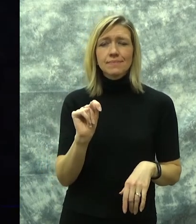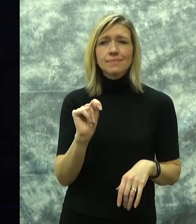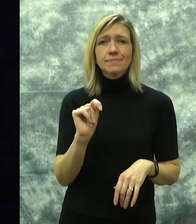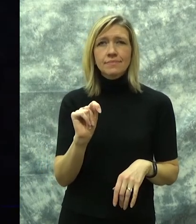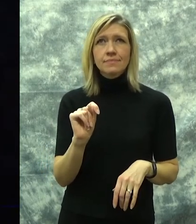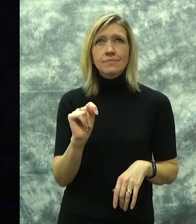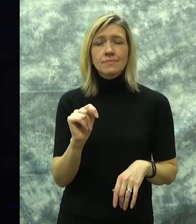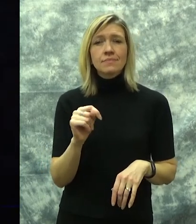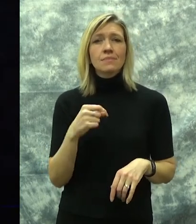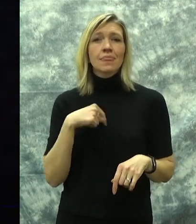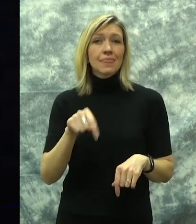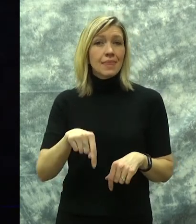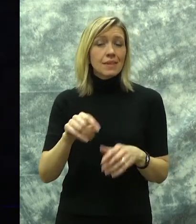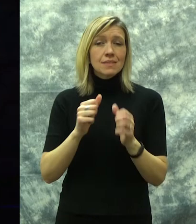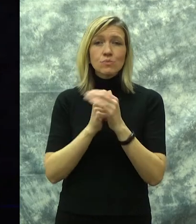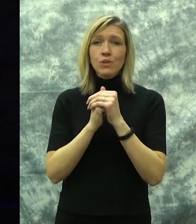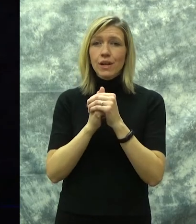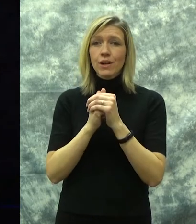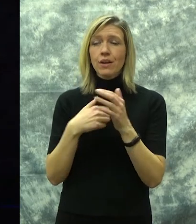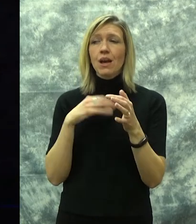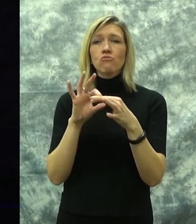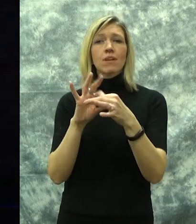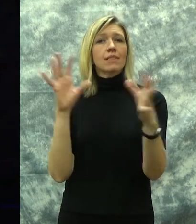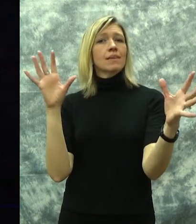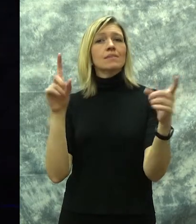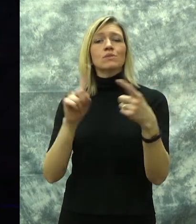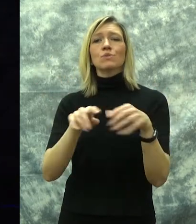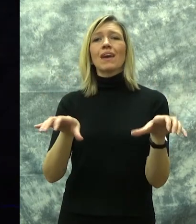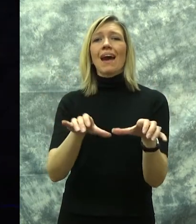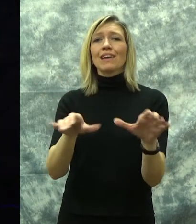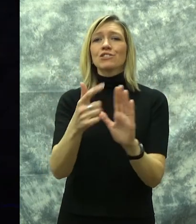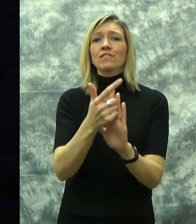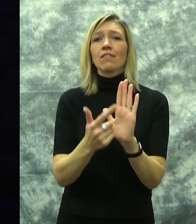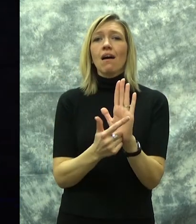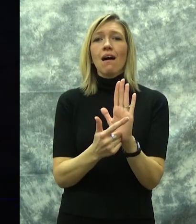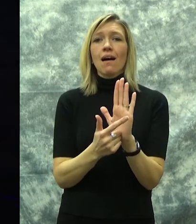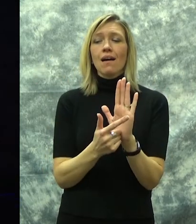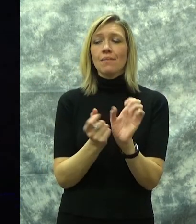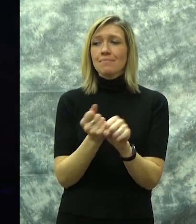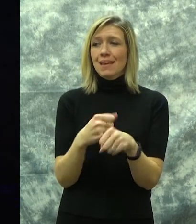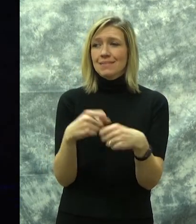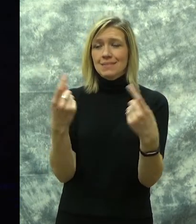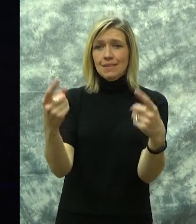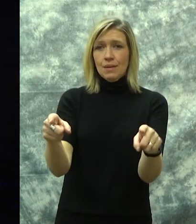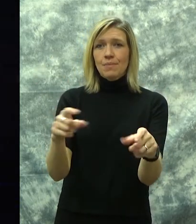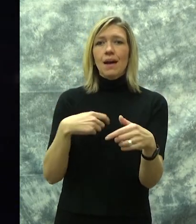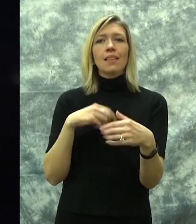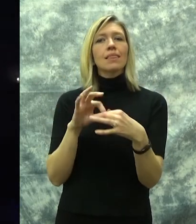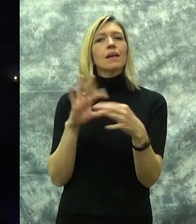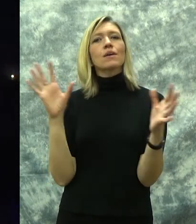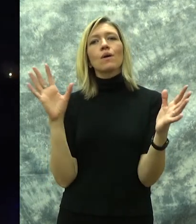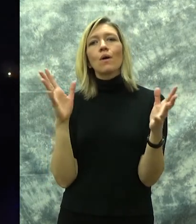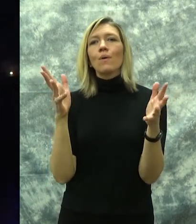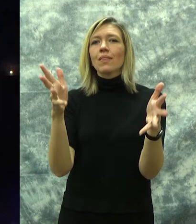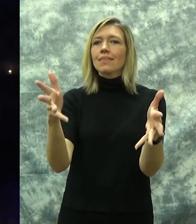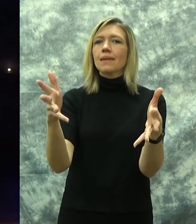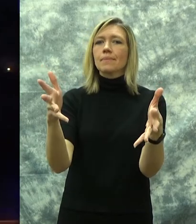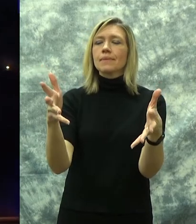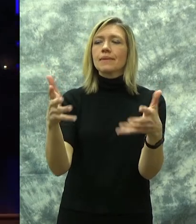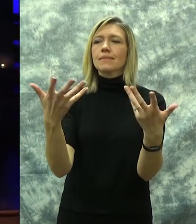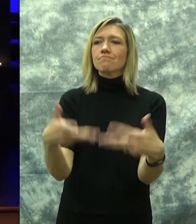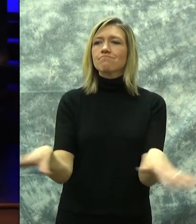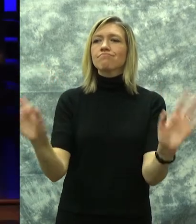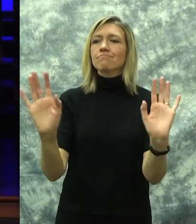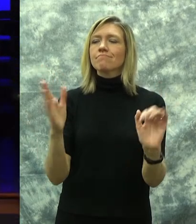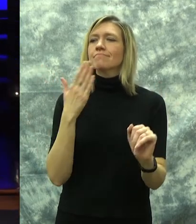now released into the action of that law that makes it so. I let it go. I let it be. It is done. Thank you,